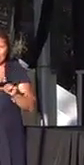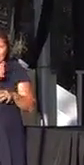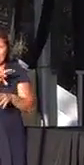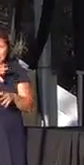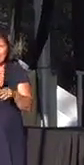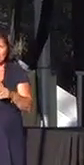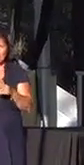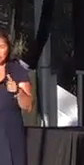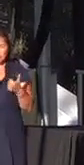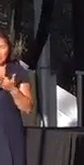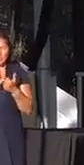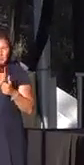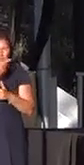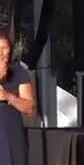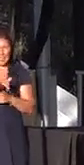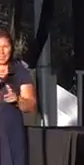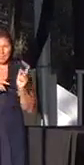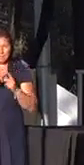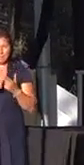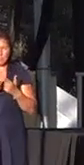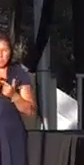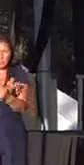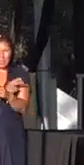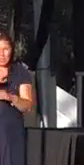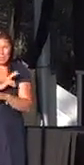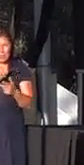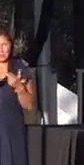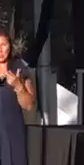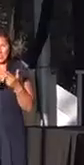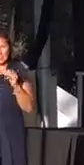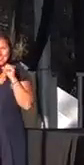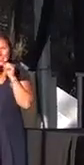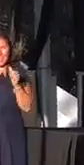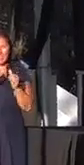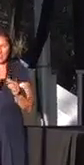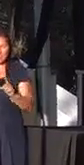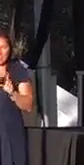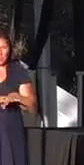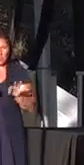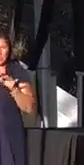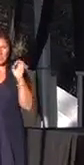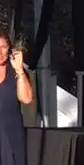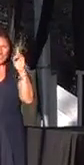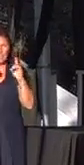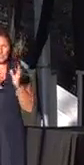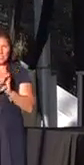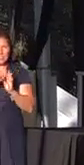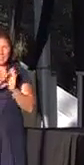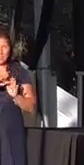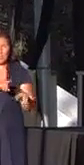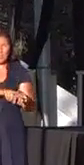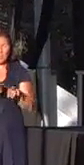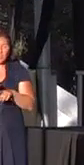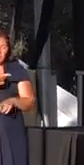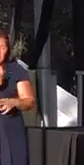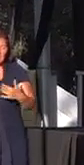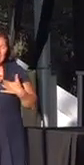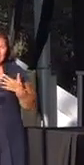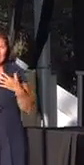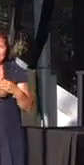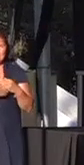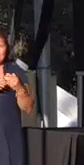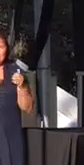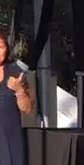the challenges of gangs, drug use, denial of self-worth, and educational development. He also had the additional